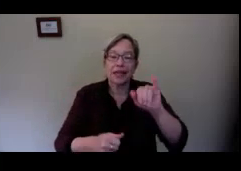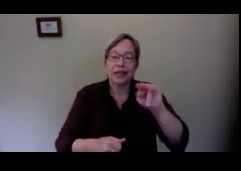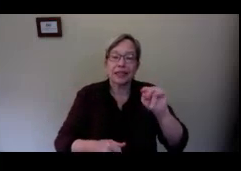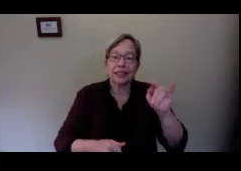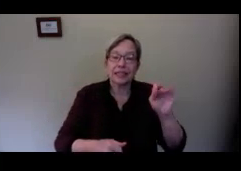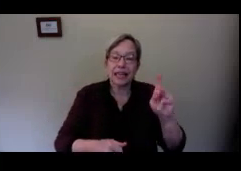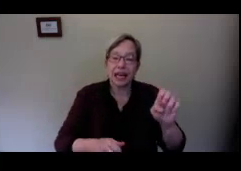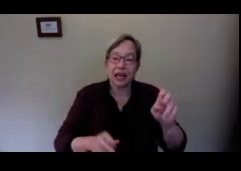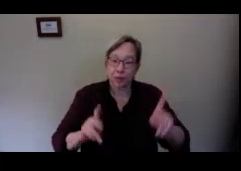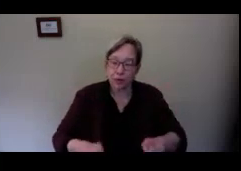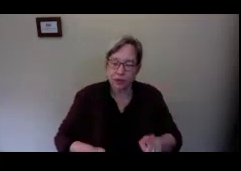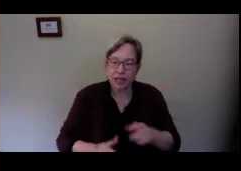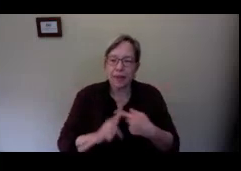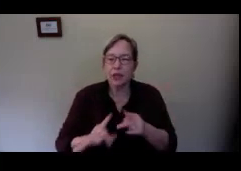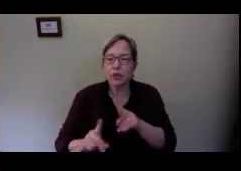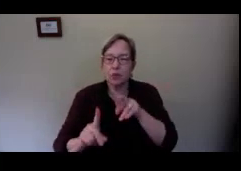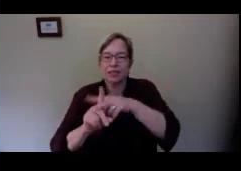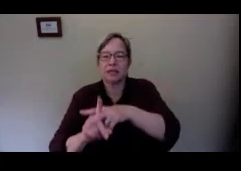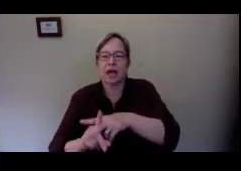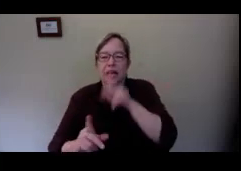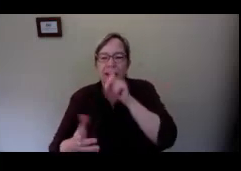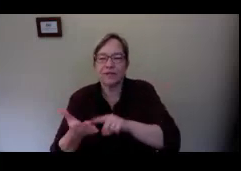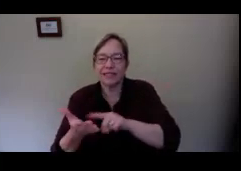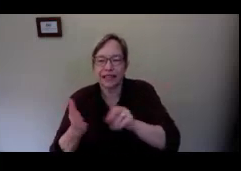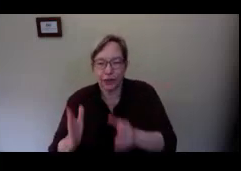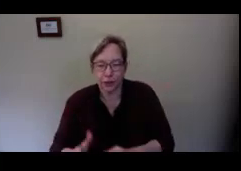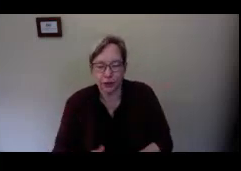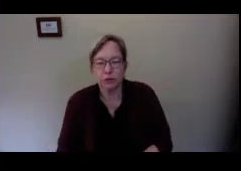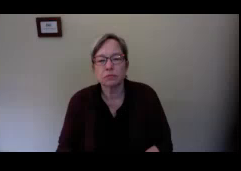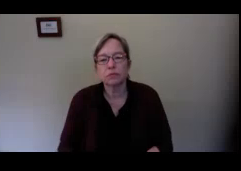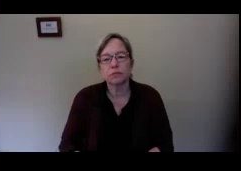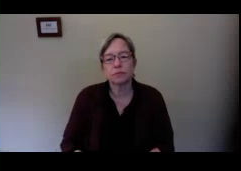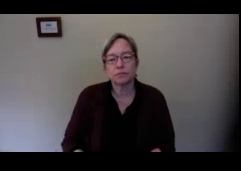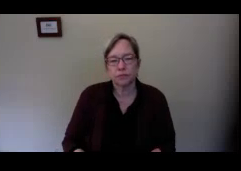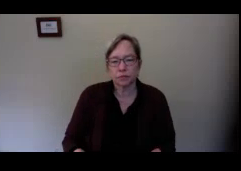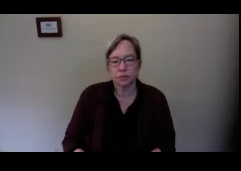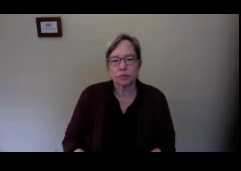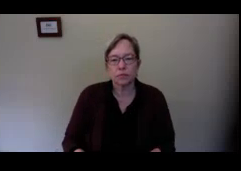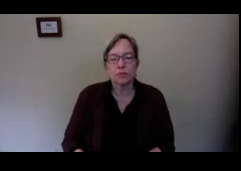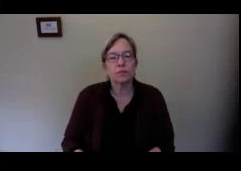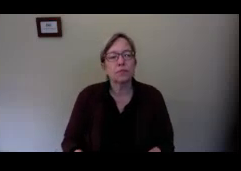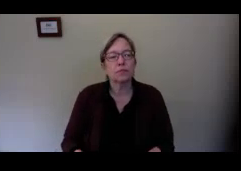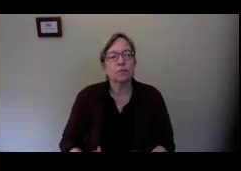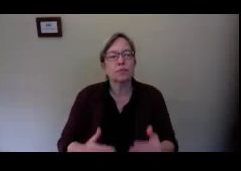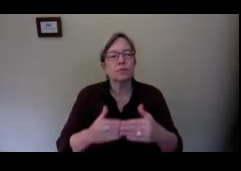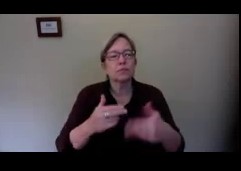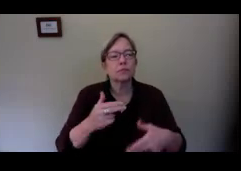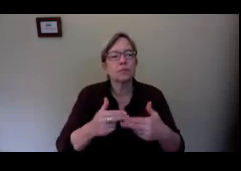you will be signed an investigator. And the process. Can we go to the next slide?